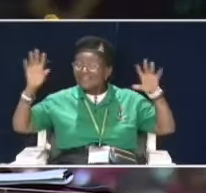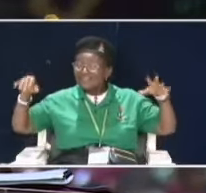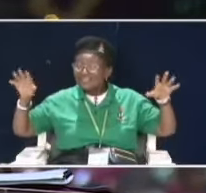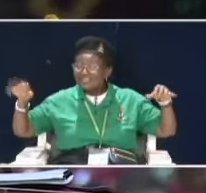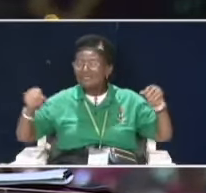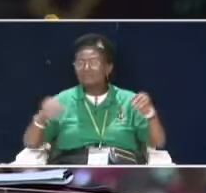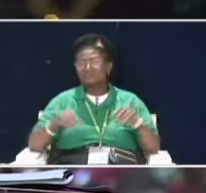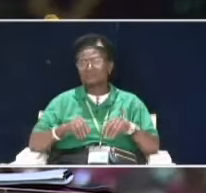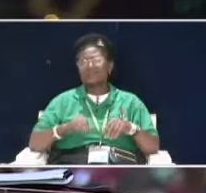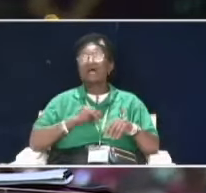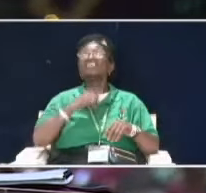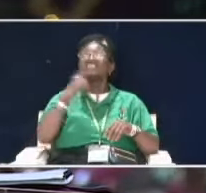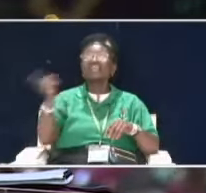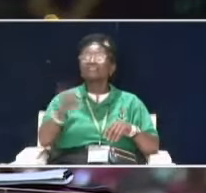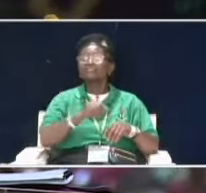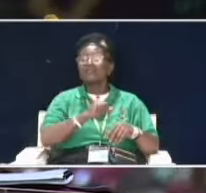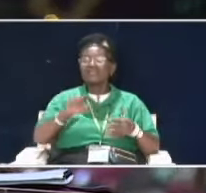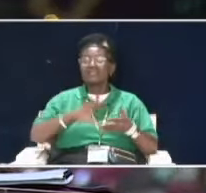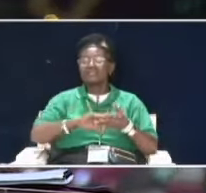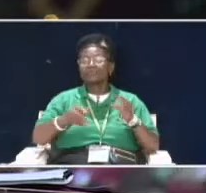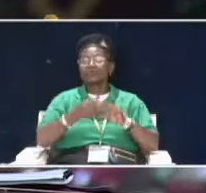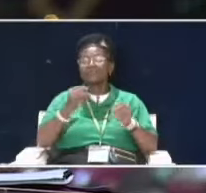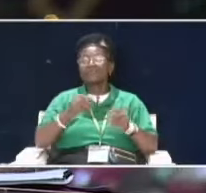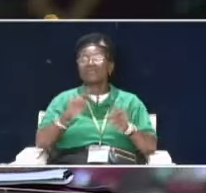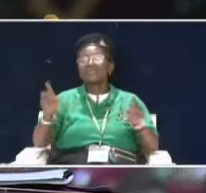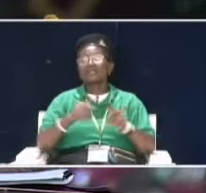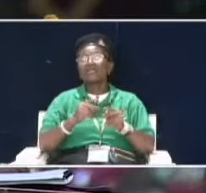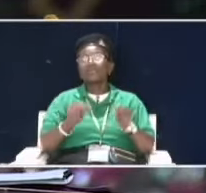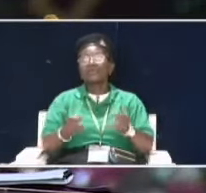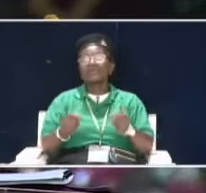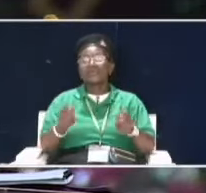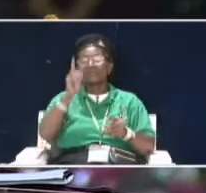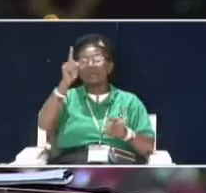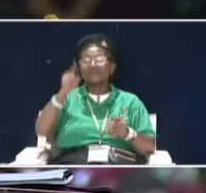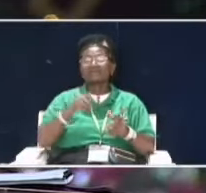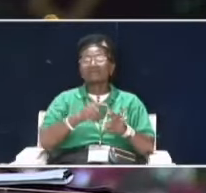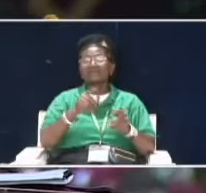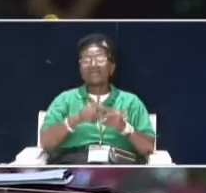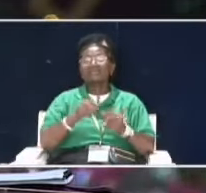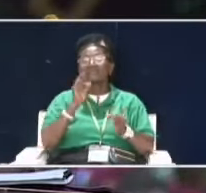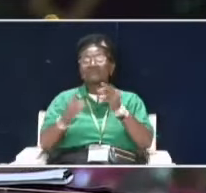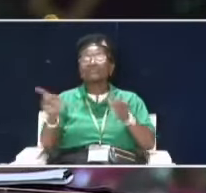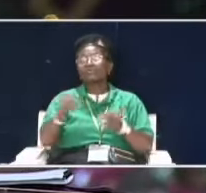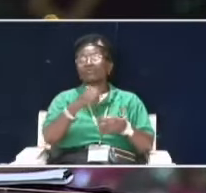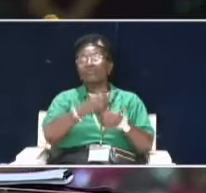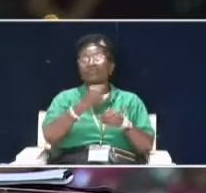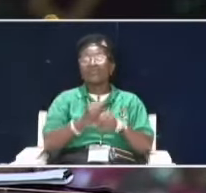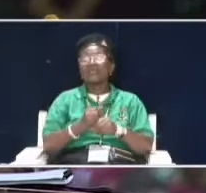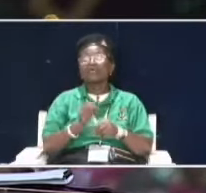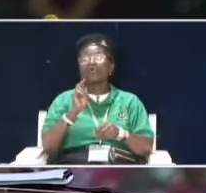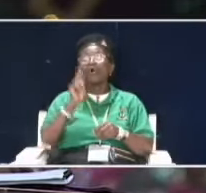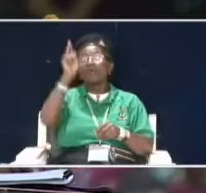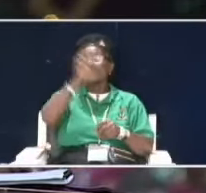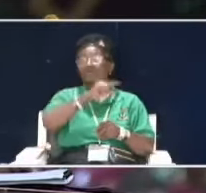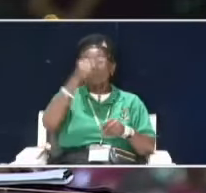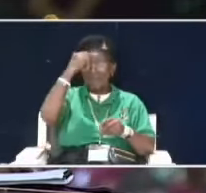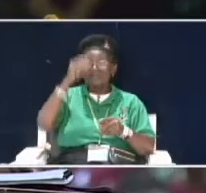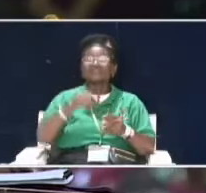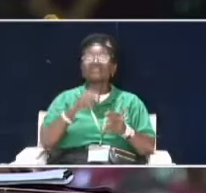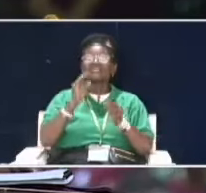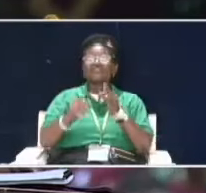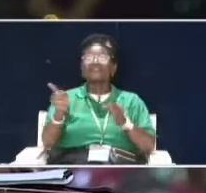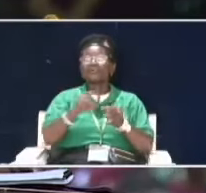I will tell you a story, a very quick one, and then you make up your mind whether you want to remain